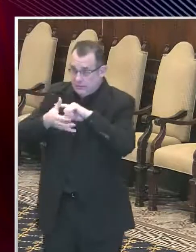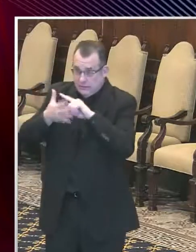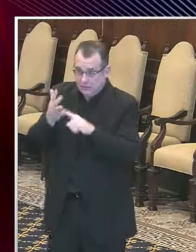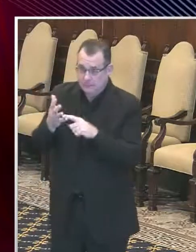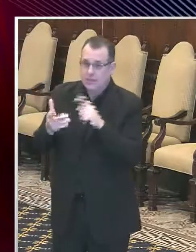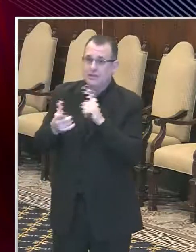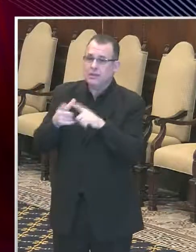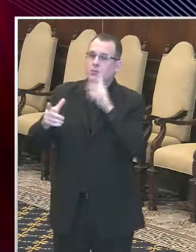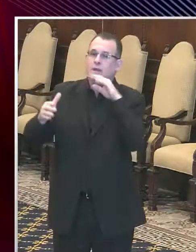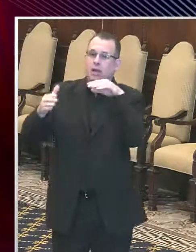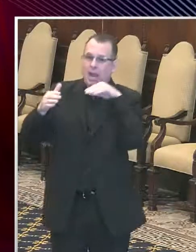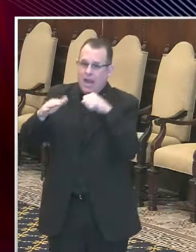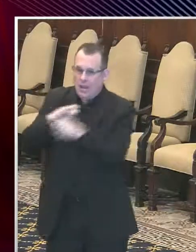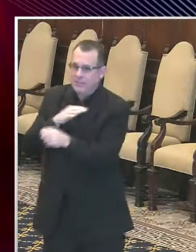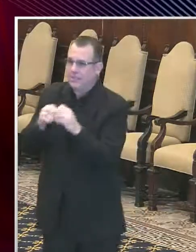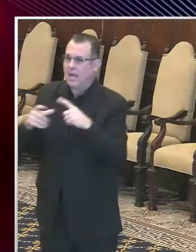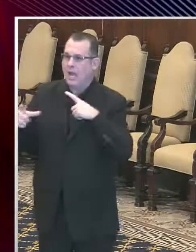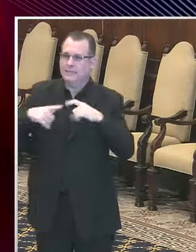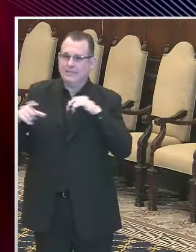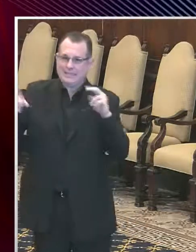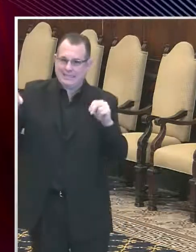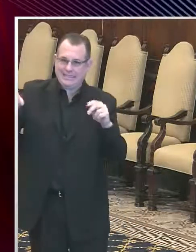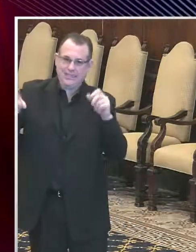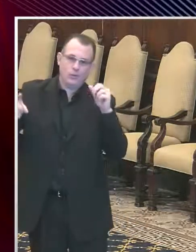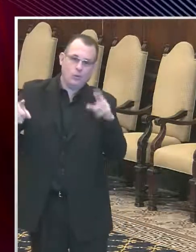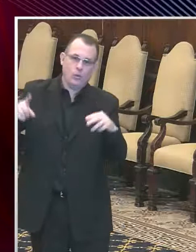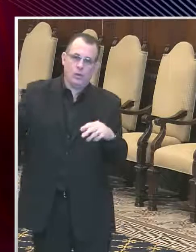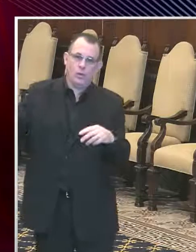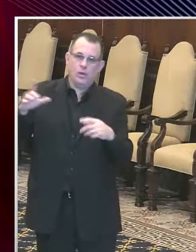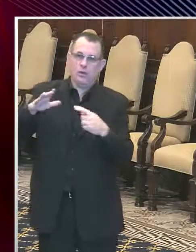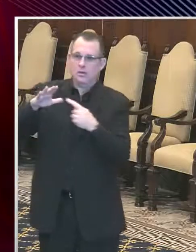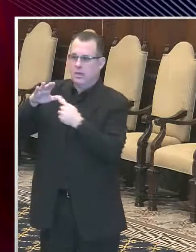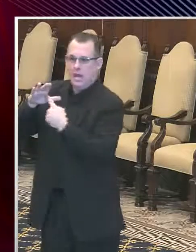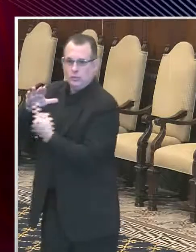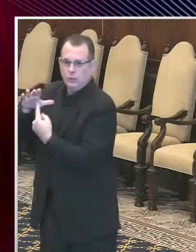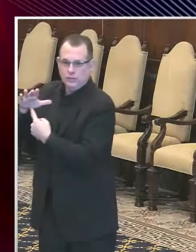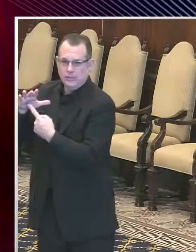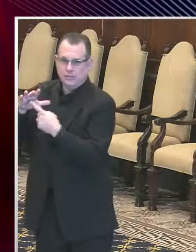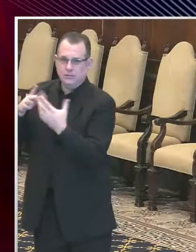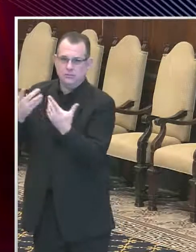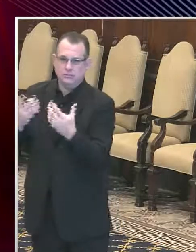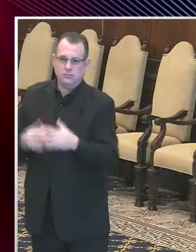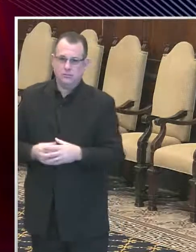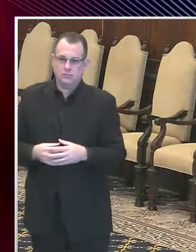admitted into the Holiday Inn or the quarantine space. And some of those questions are really about